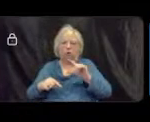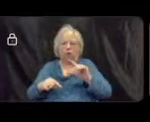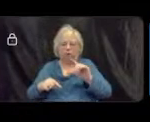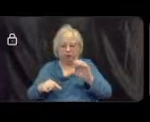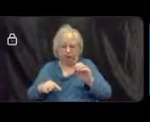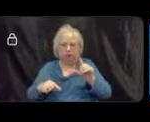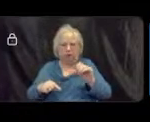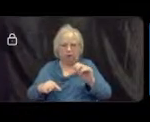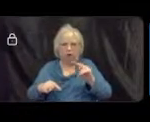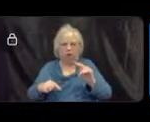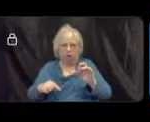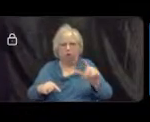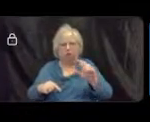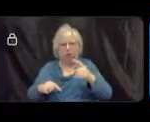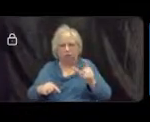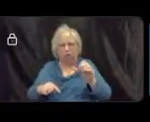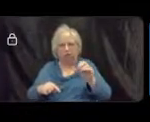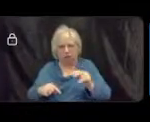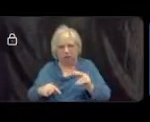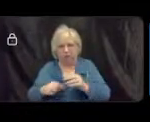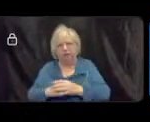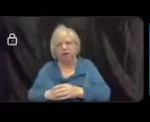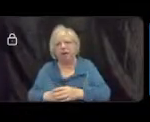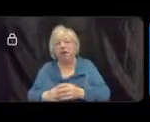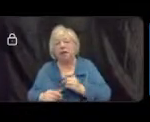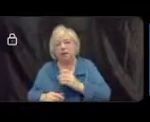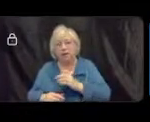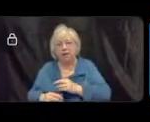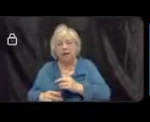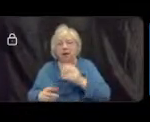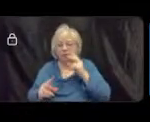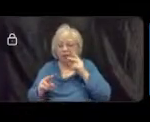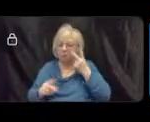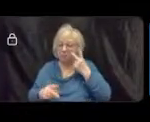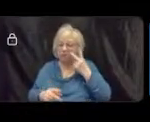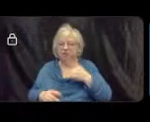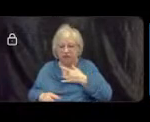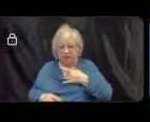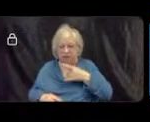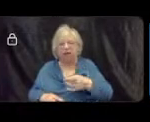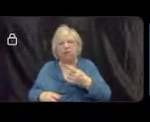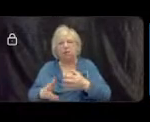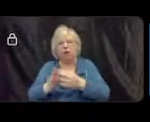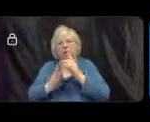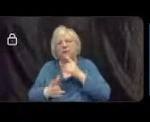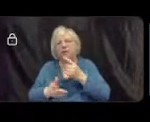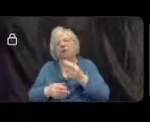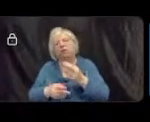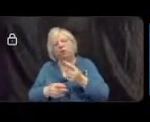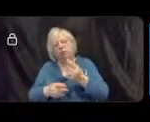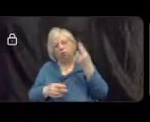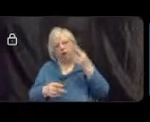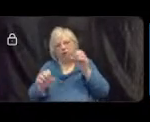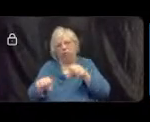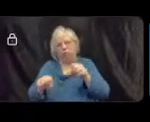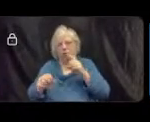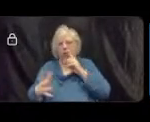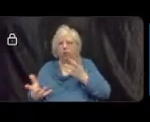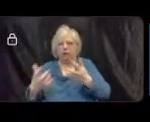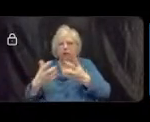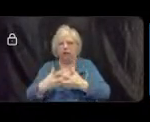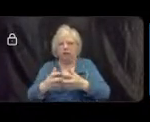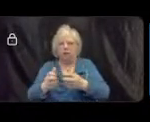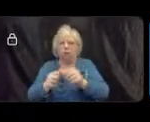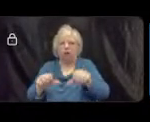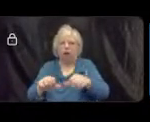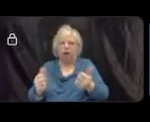Staff is supportive of the requested C4 zoning. Staff views the request as reasonable. The proposed C4 zoning will be consistent with other commercial